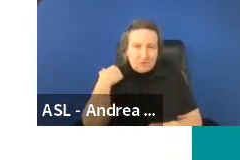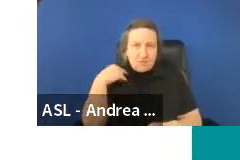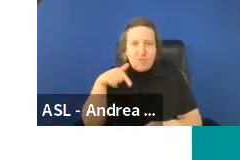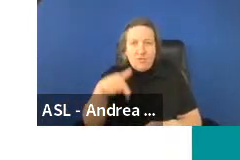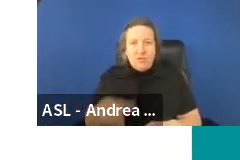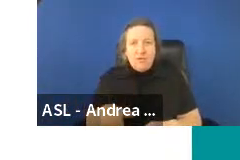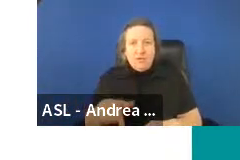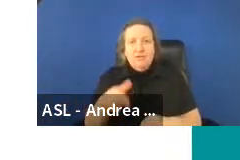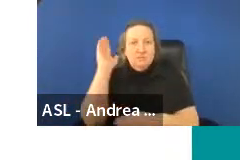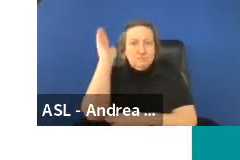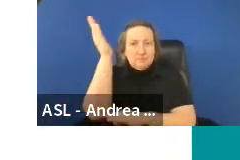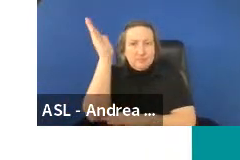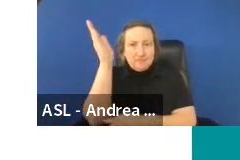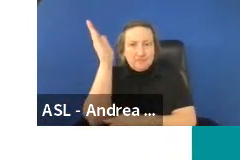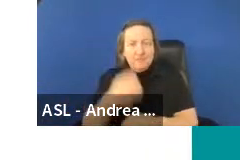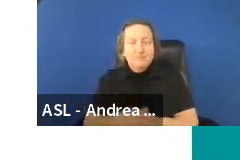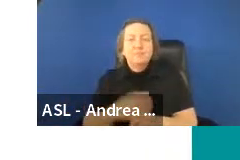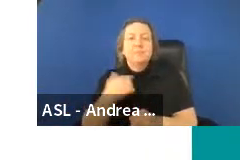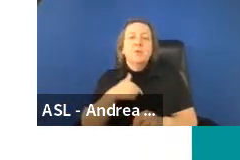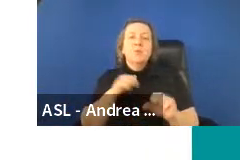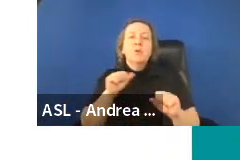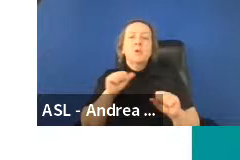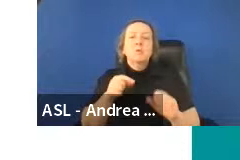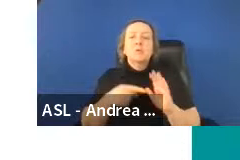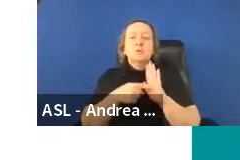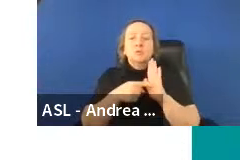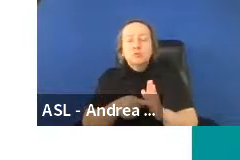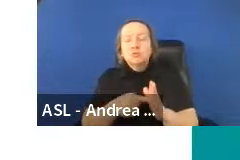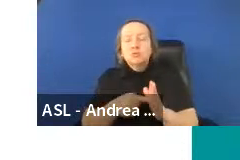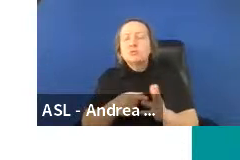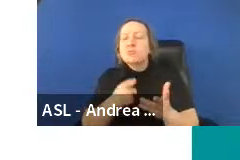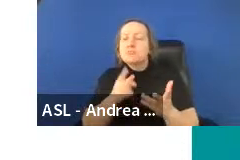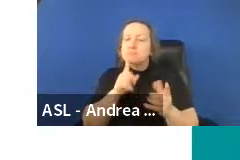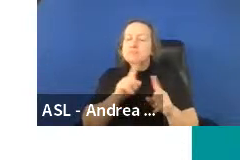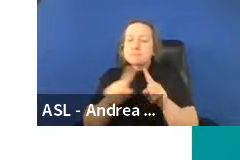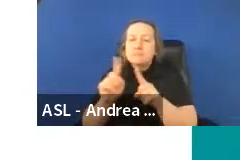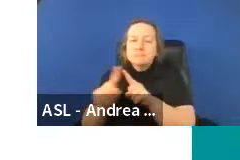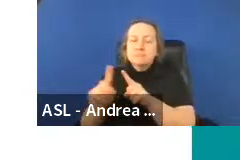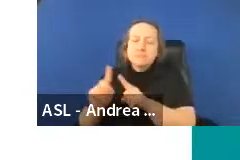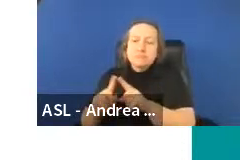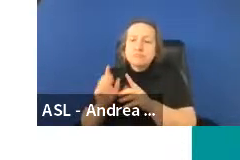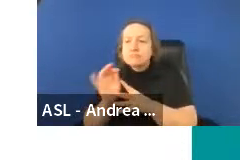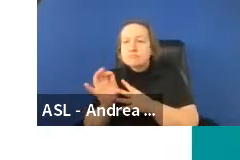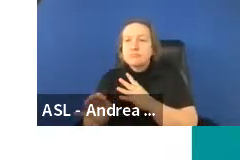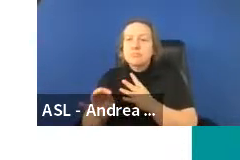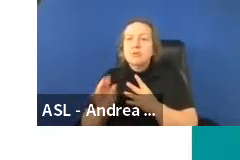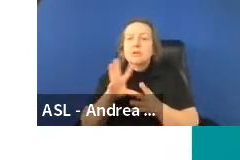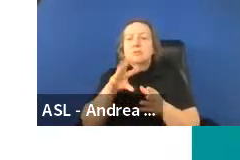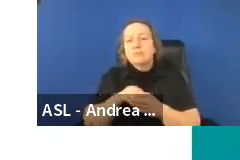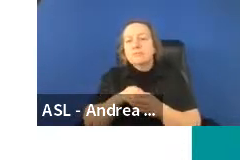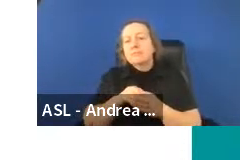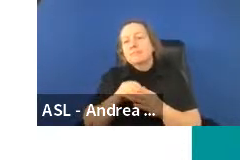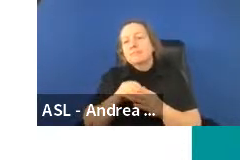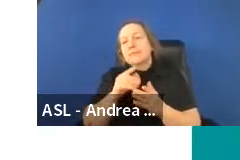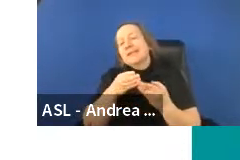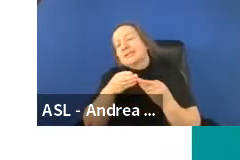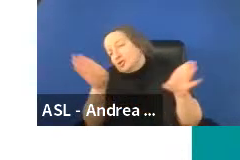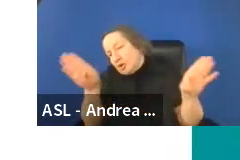presentation. We were able to show high-level attributes for these configurations, including, generally speaking,